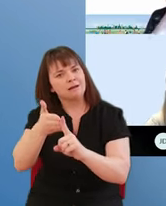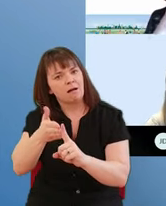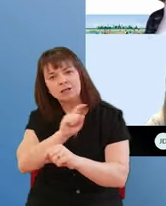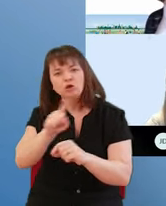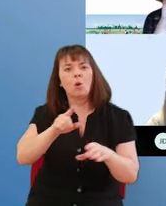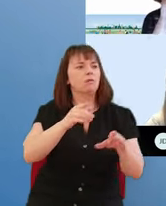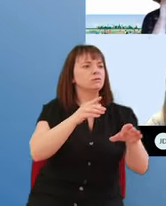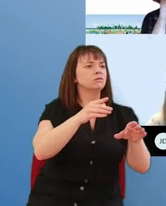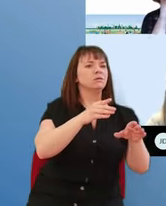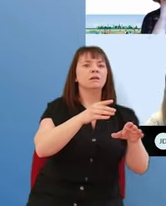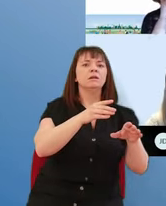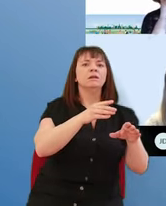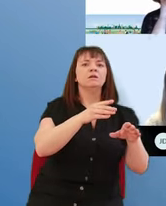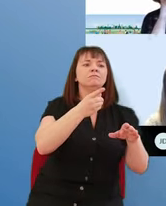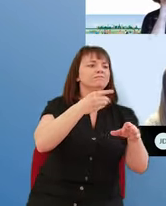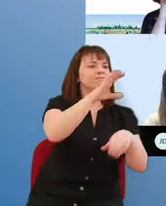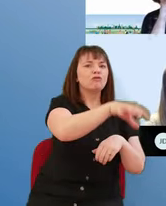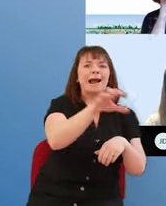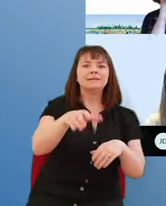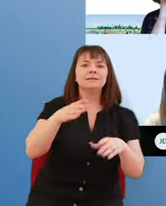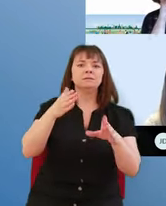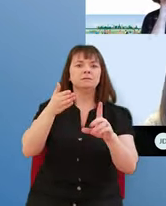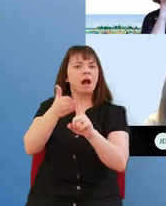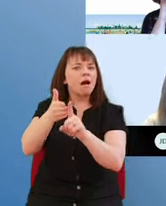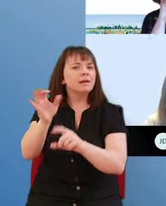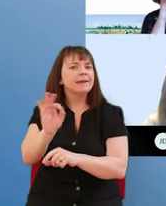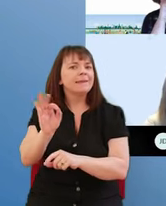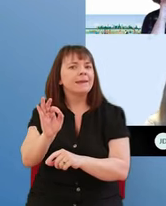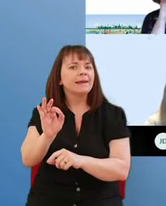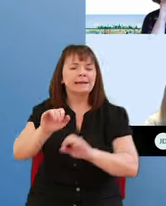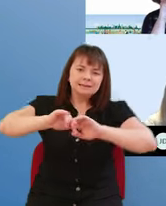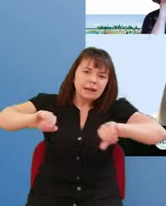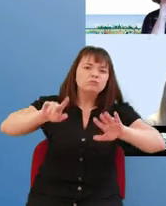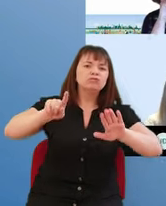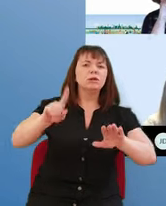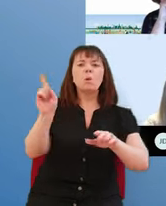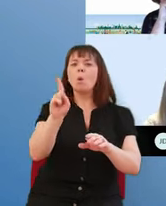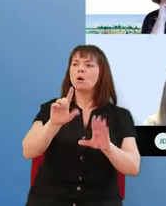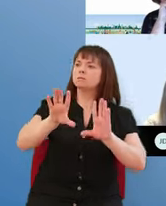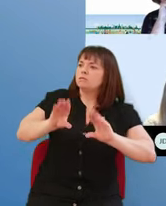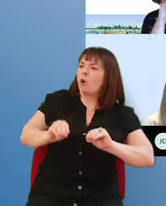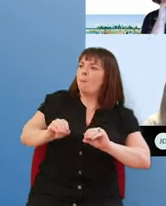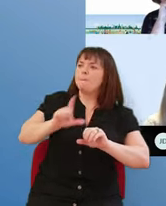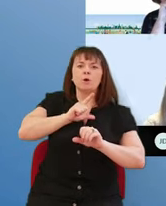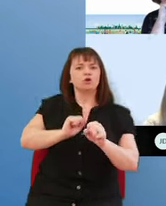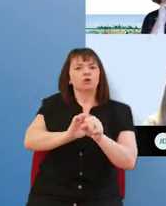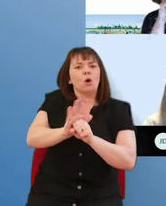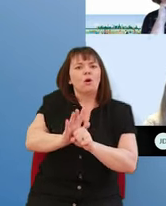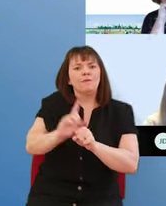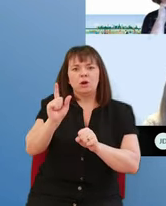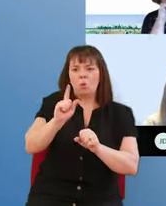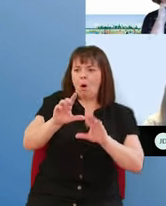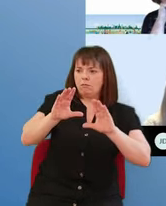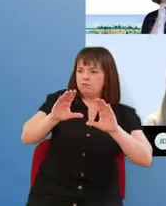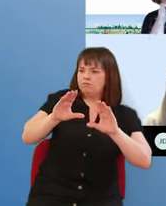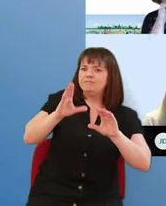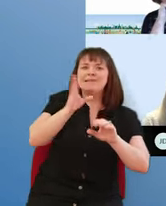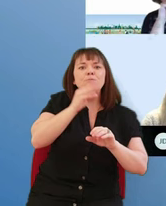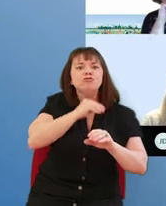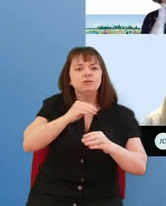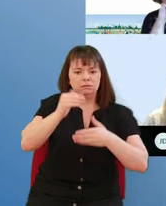to enable capacity and practice discretion on prioritising care and being involved in the COVID vaccination programme and COVID